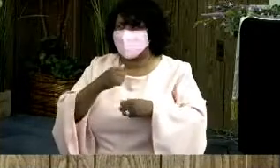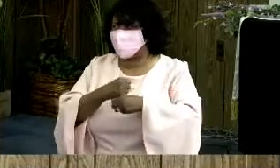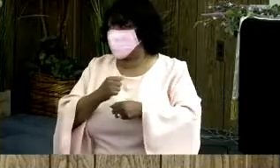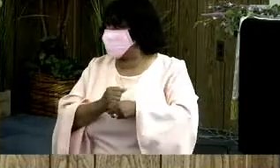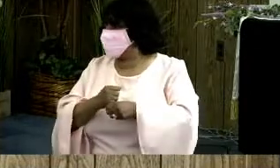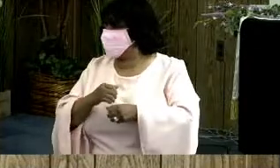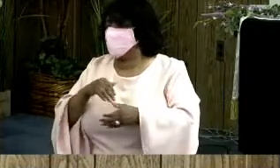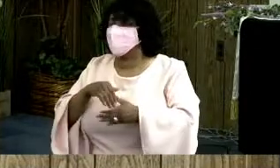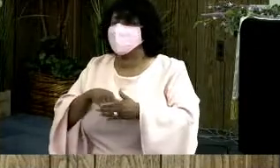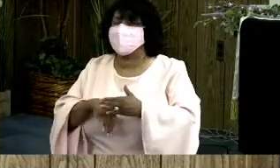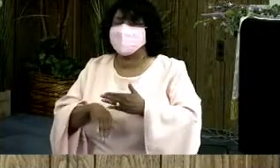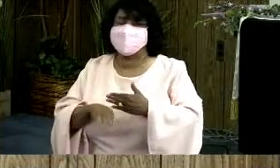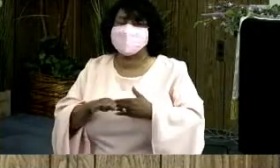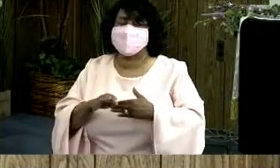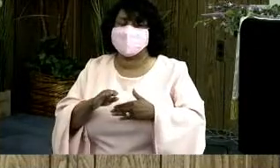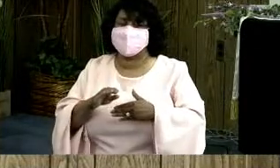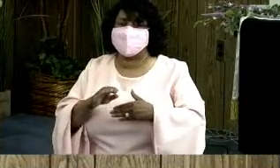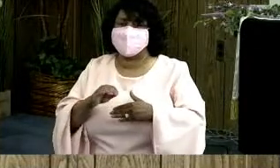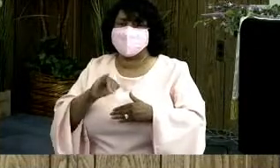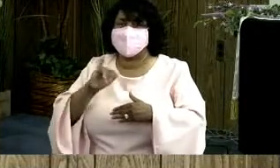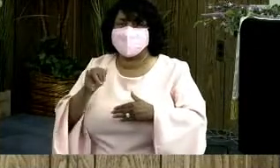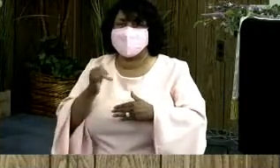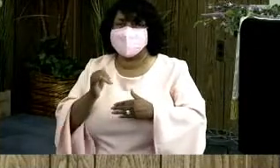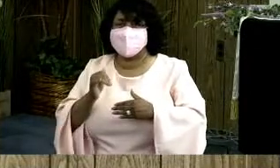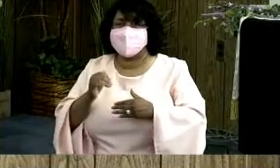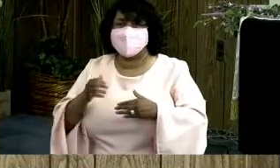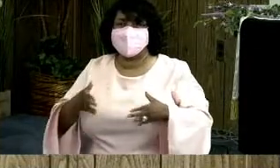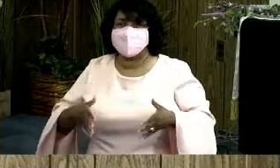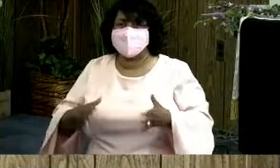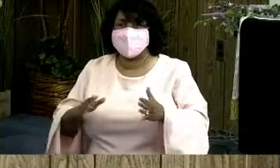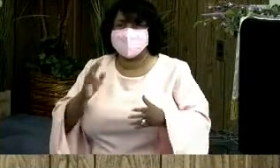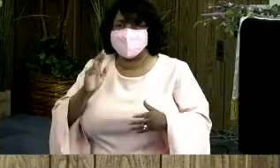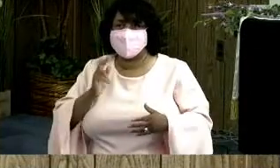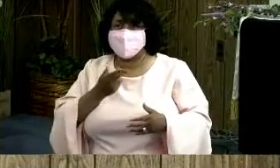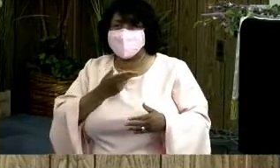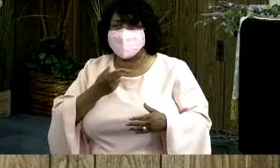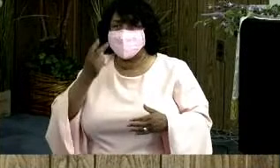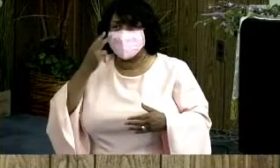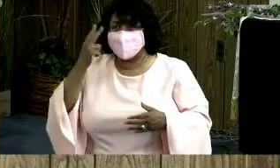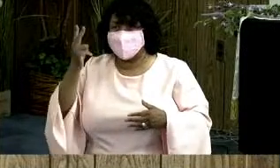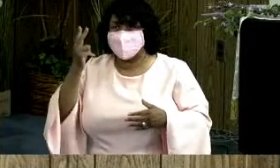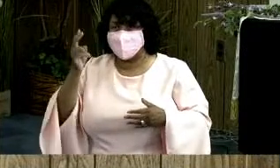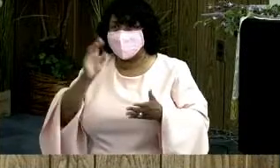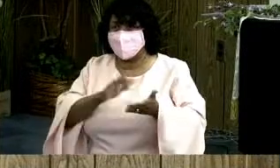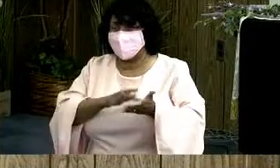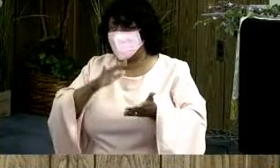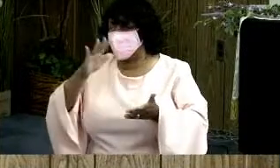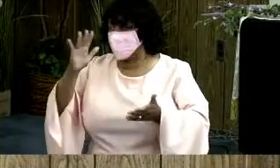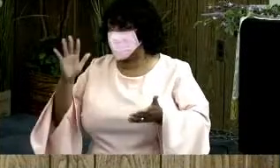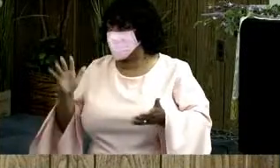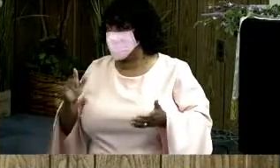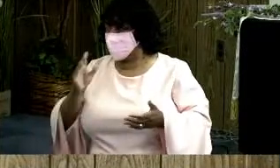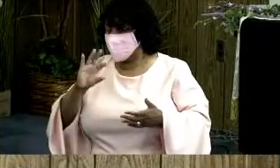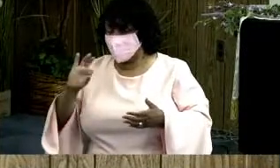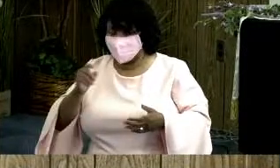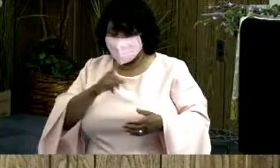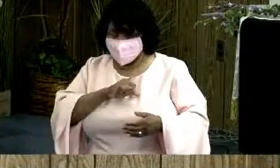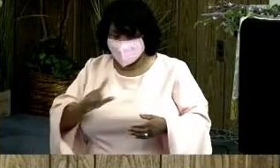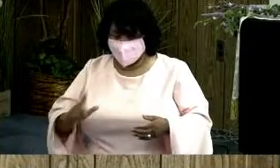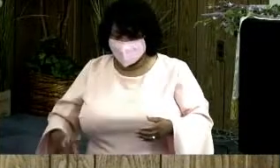presence now in this place. Let us see the glory of the Lord,